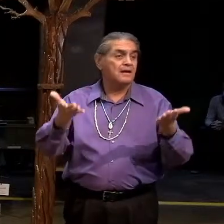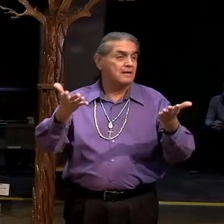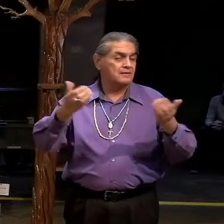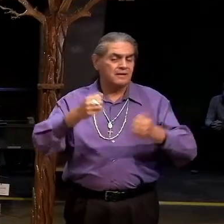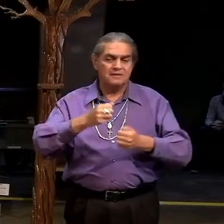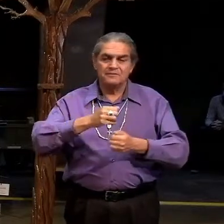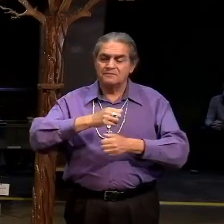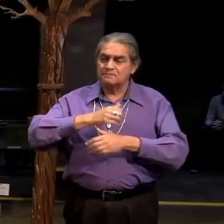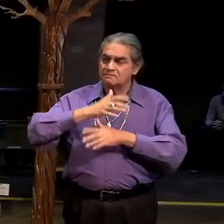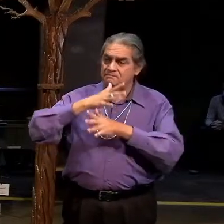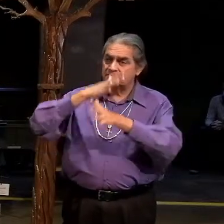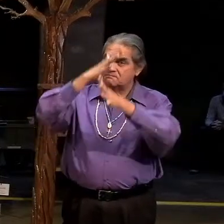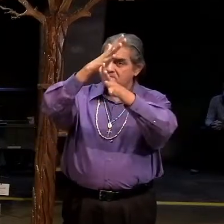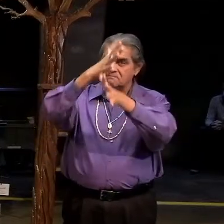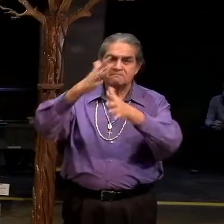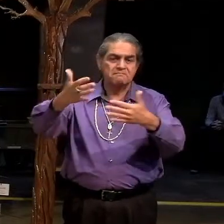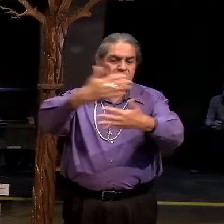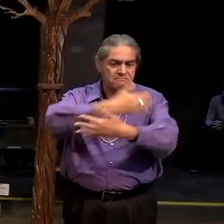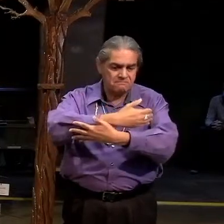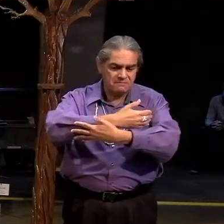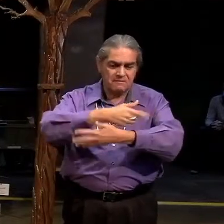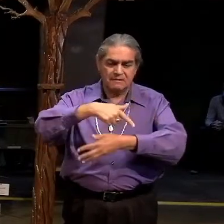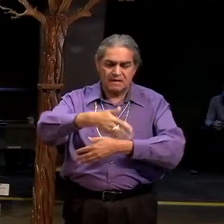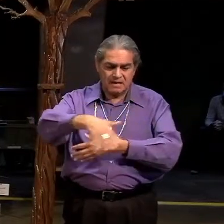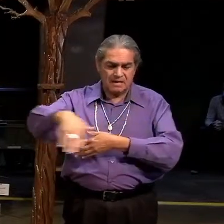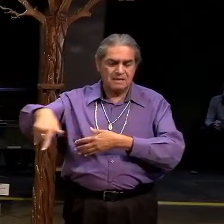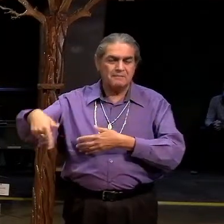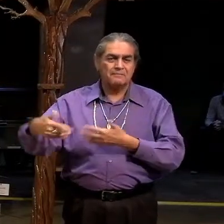grandfather hugging them,